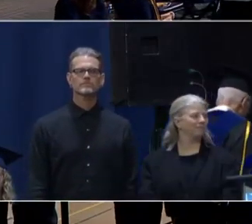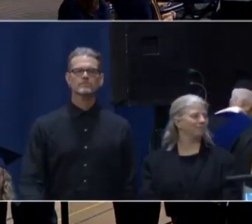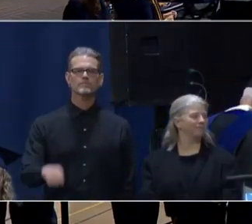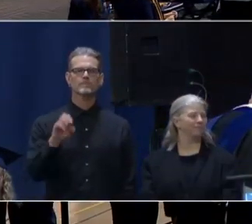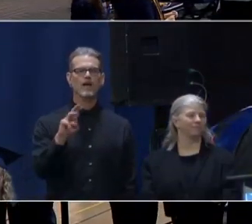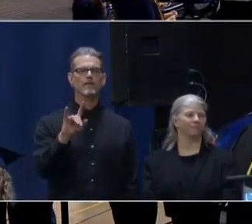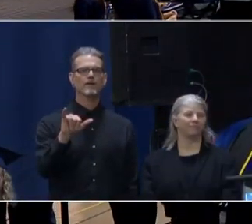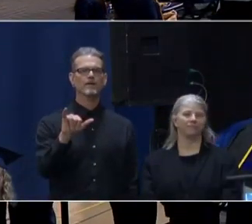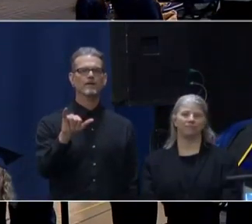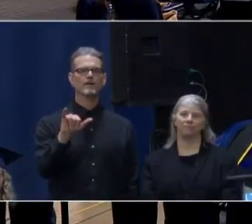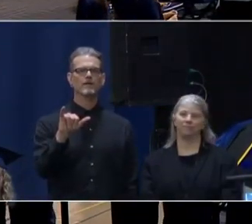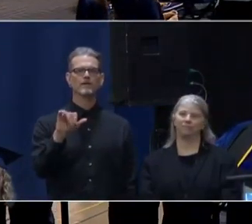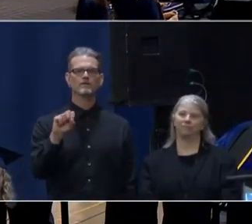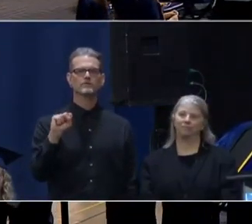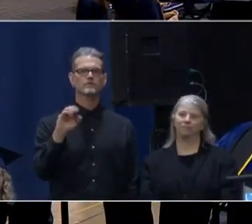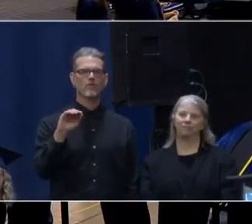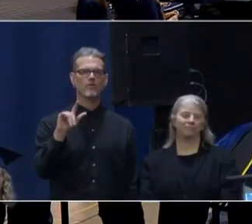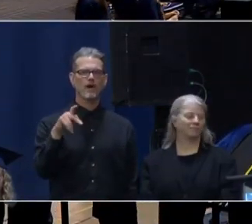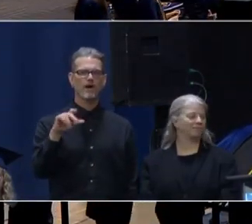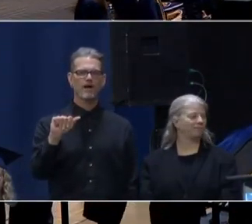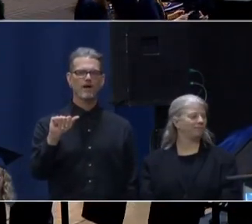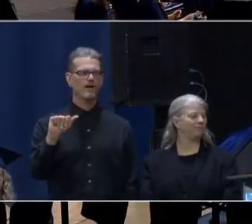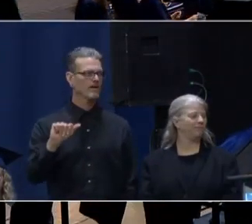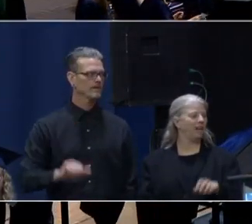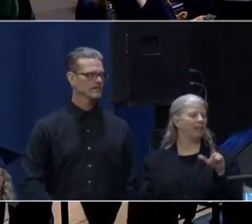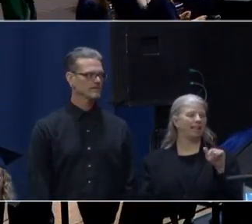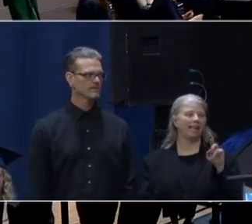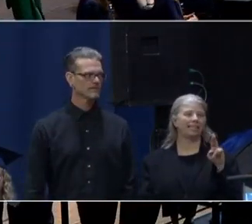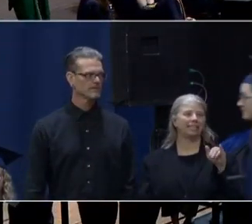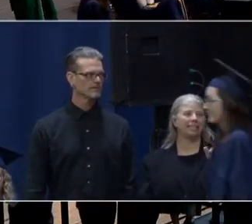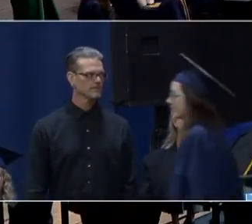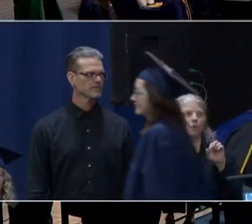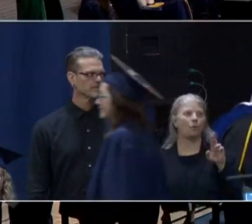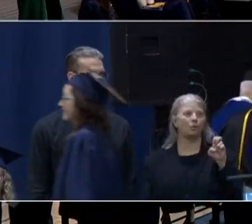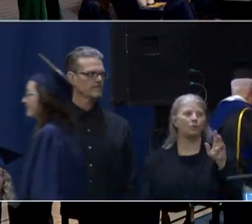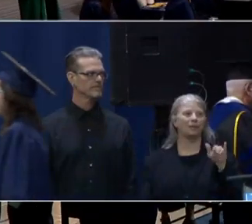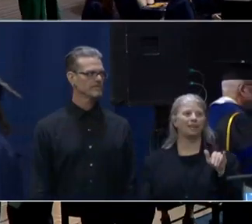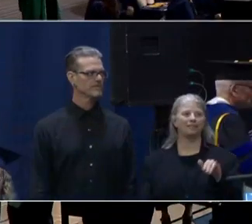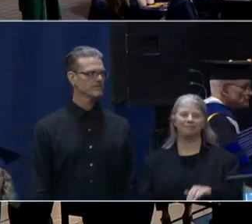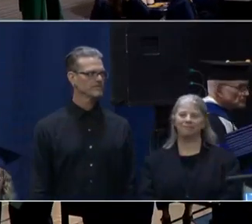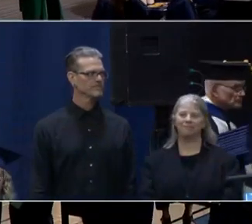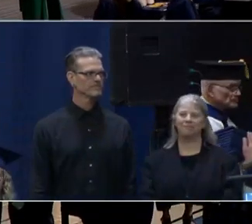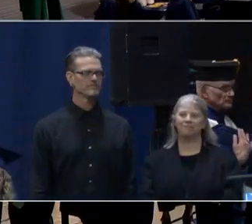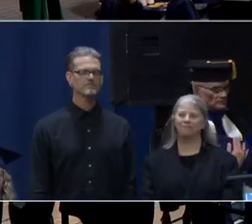Emily Svoboda. Alexi Cordry.